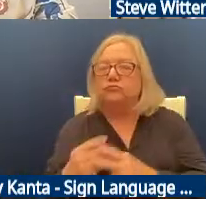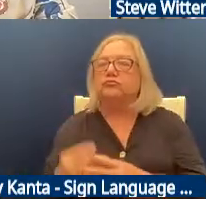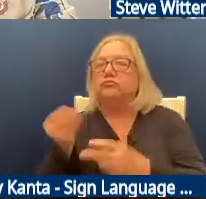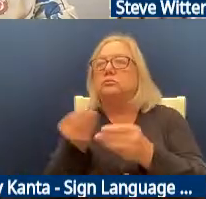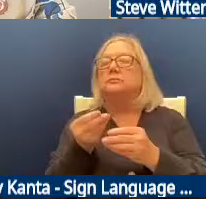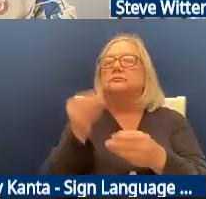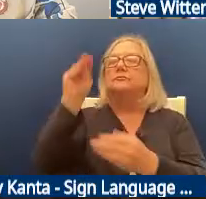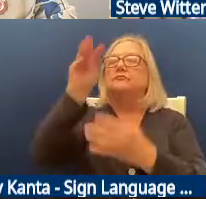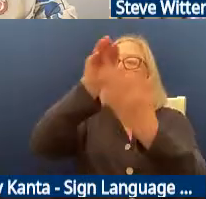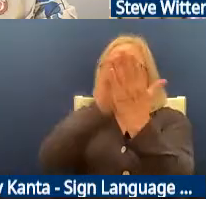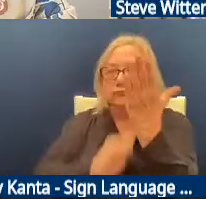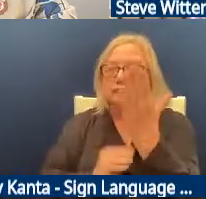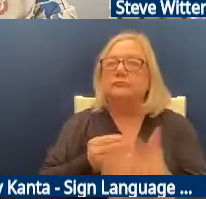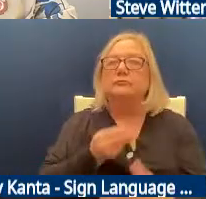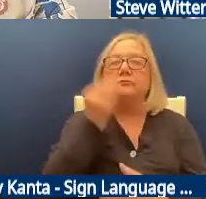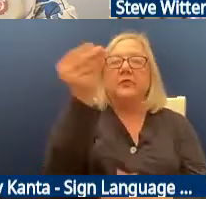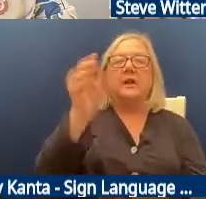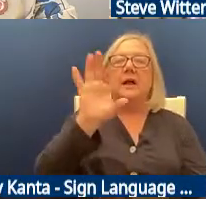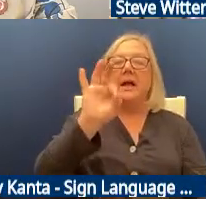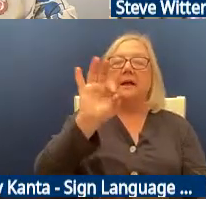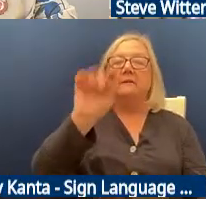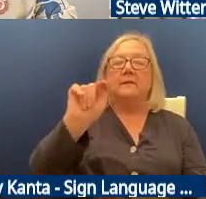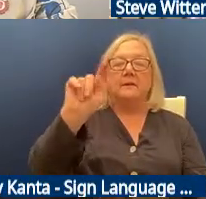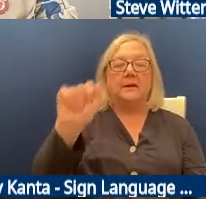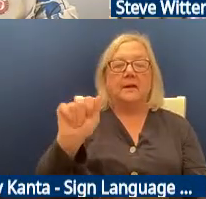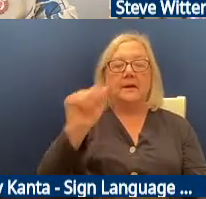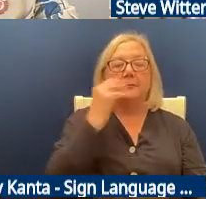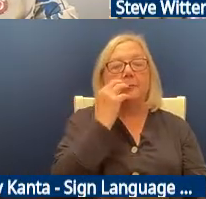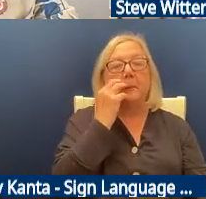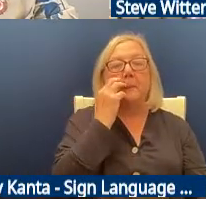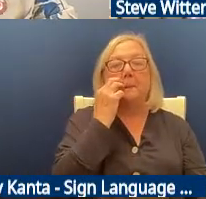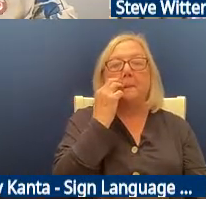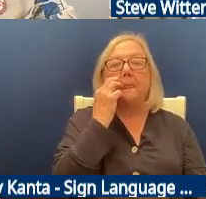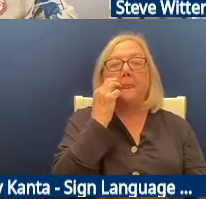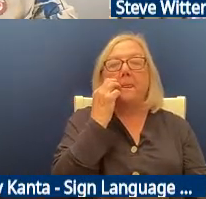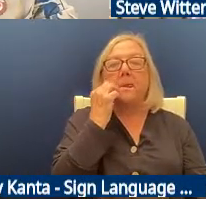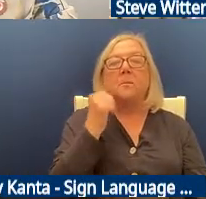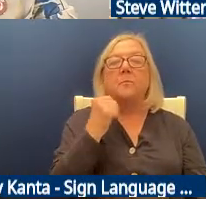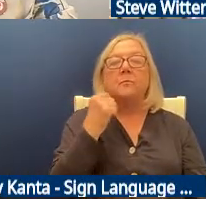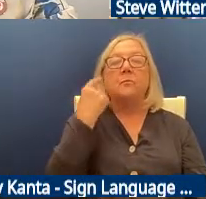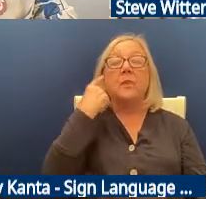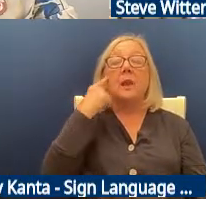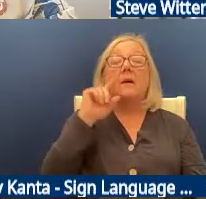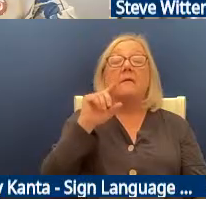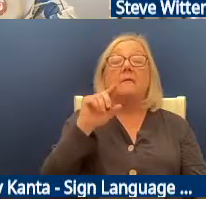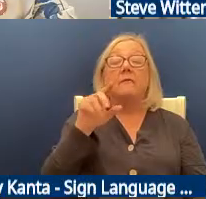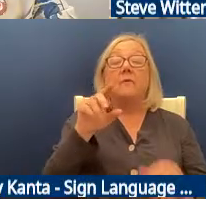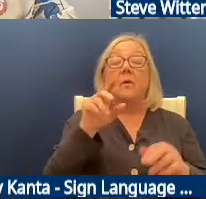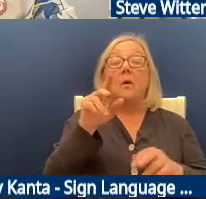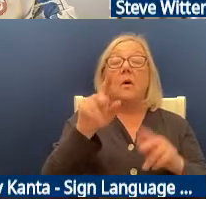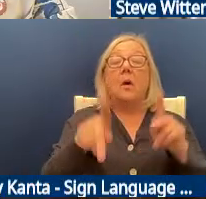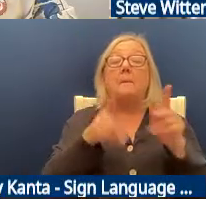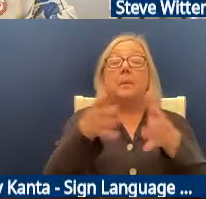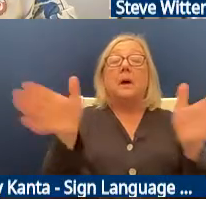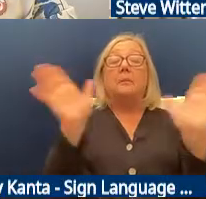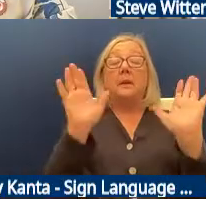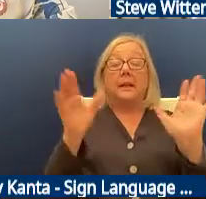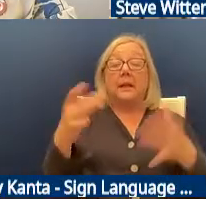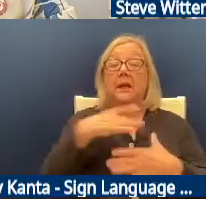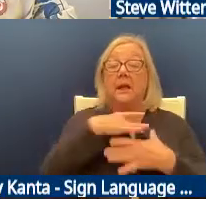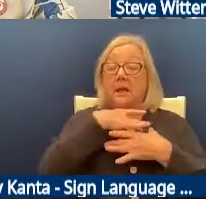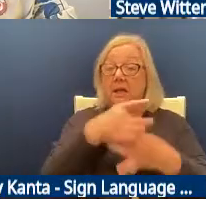state this, because I think it's an issue of public interest. And I'll state this, and maybe if you